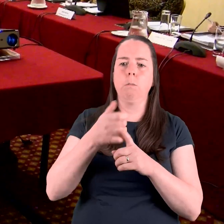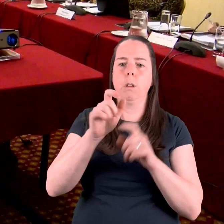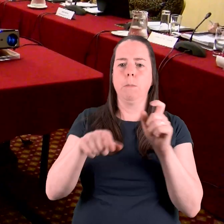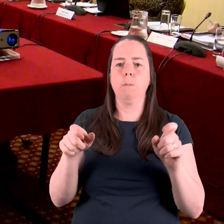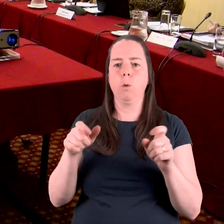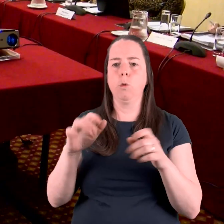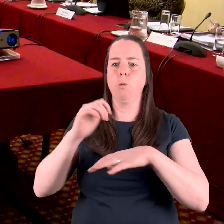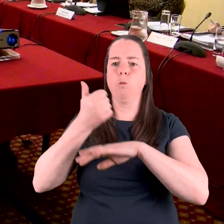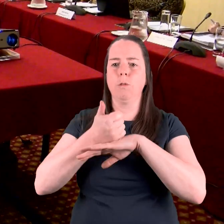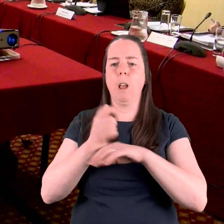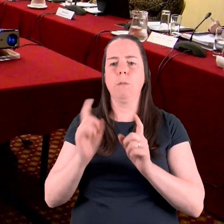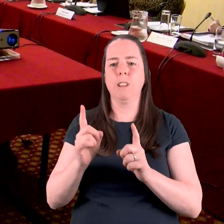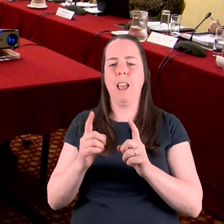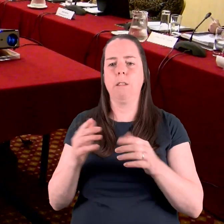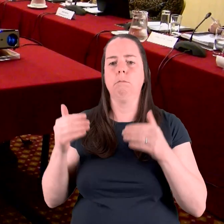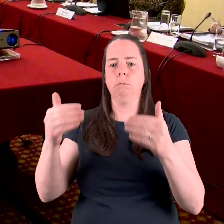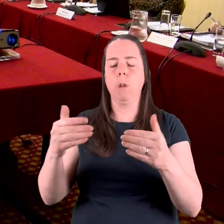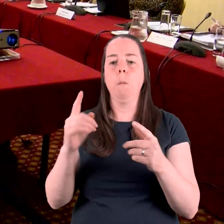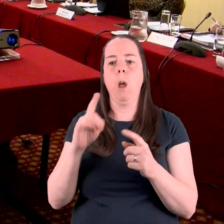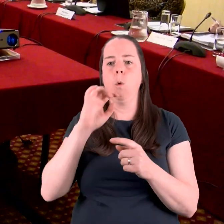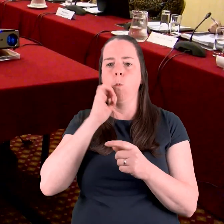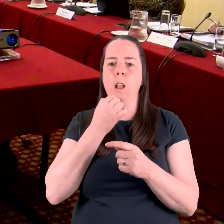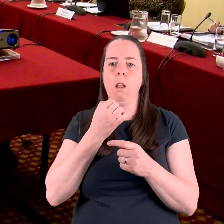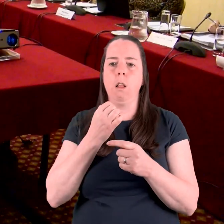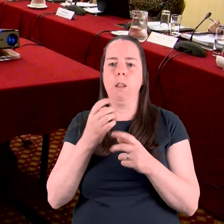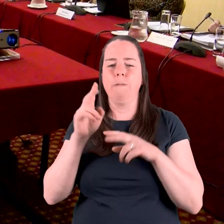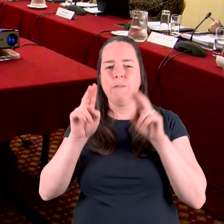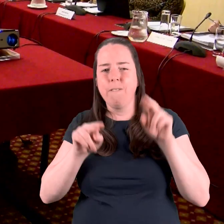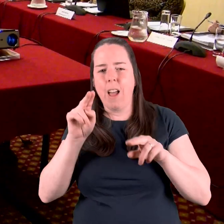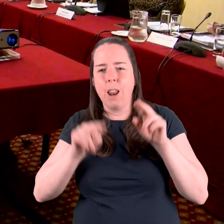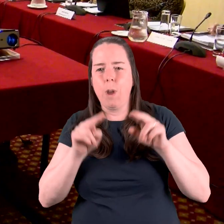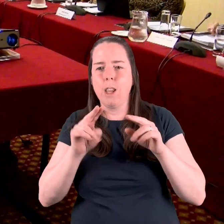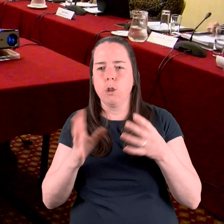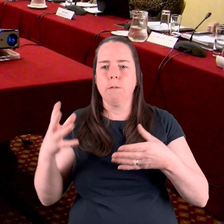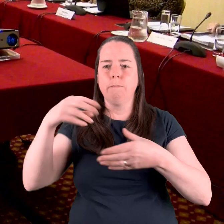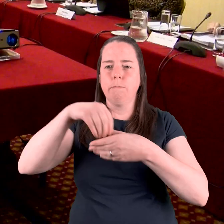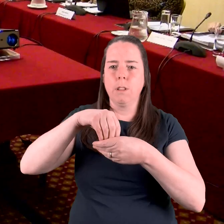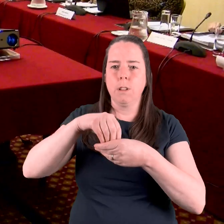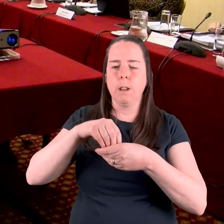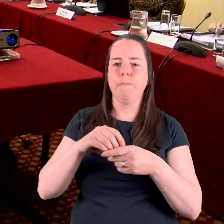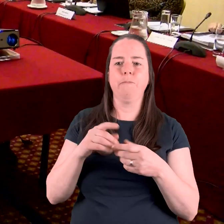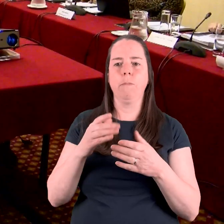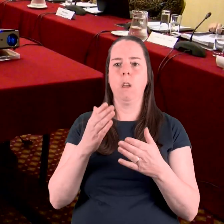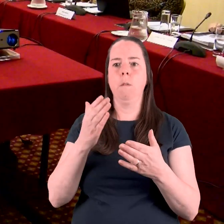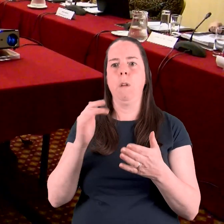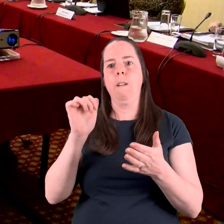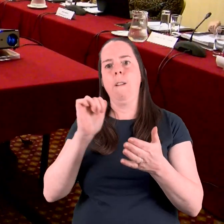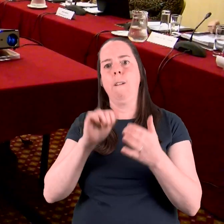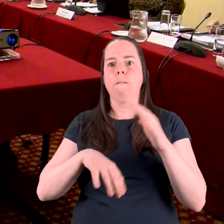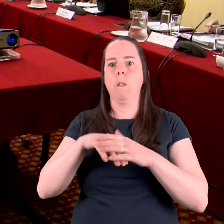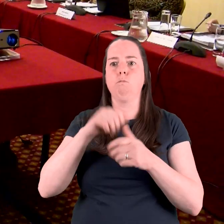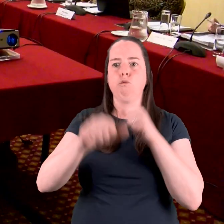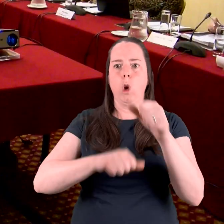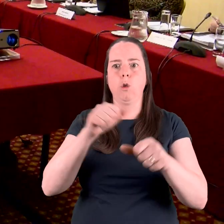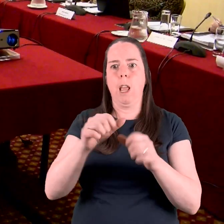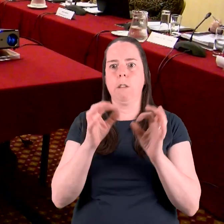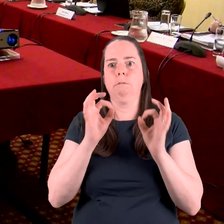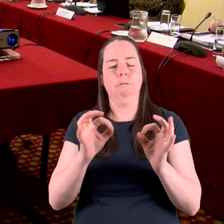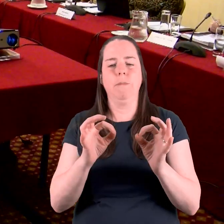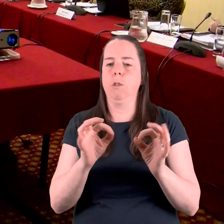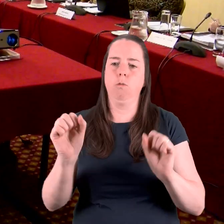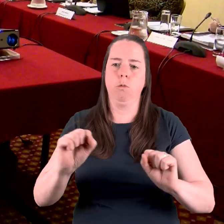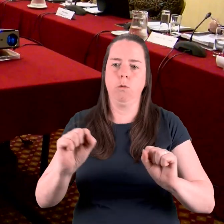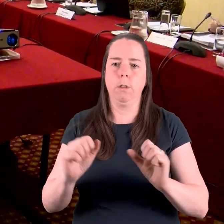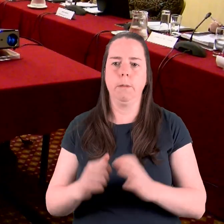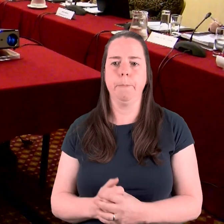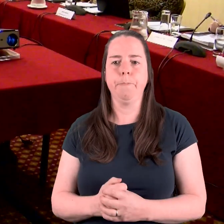some time helping people to establish that as we move forward. But we will build in evaluation, but we haven't got that process completely pegged